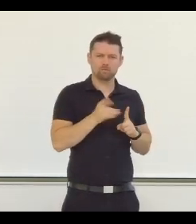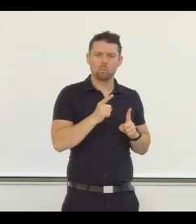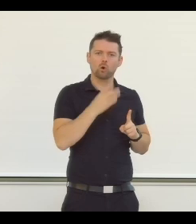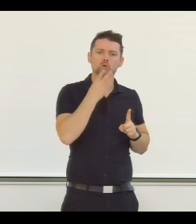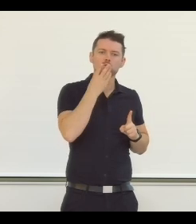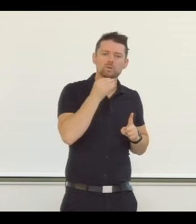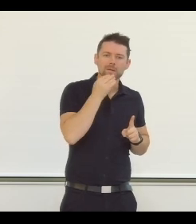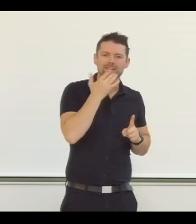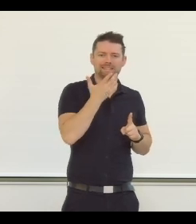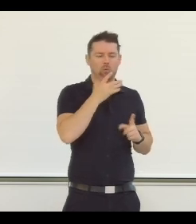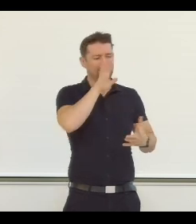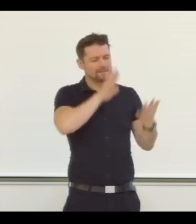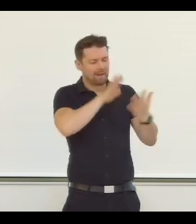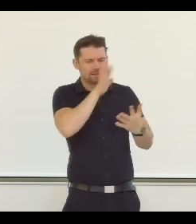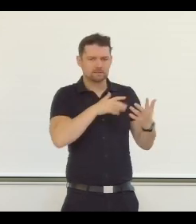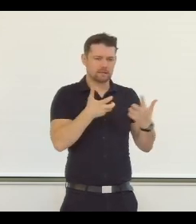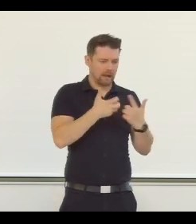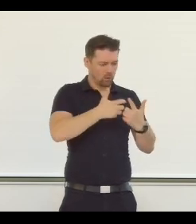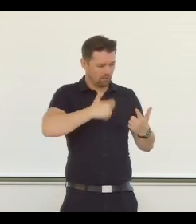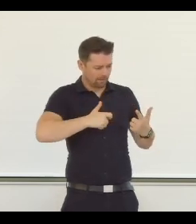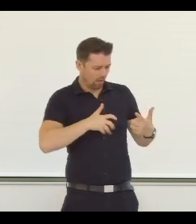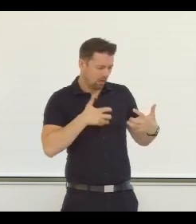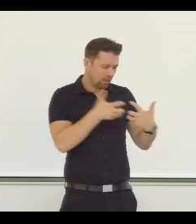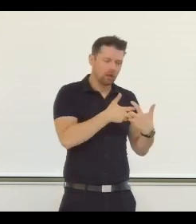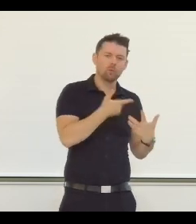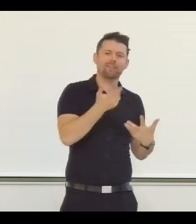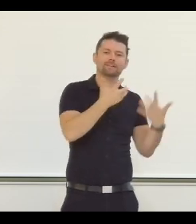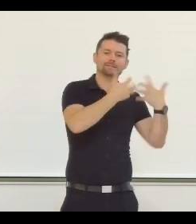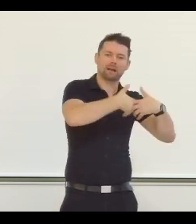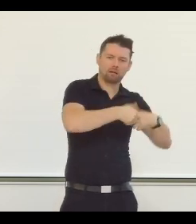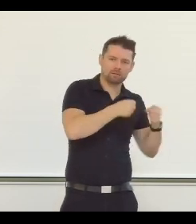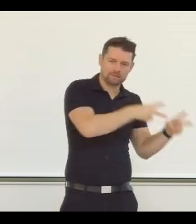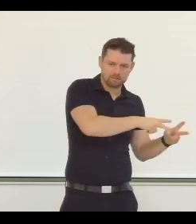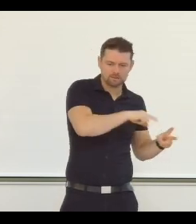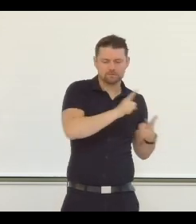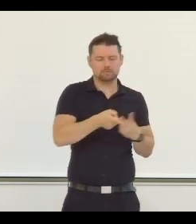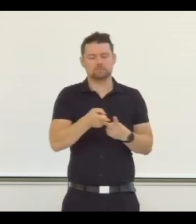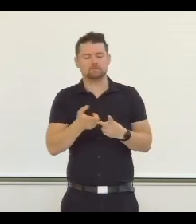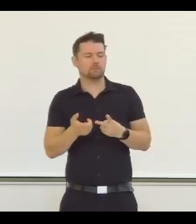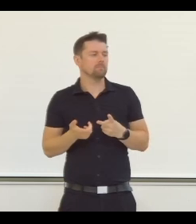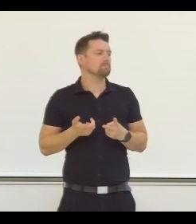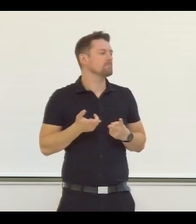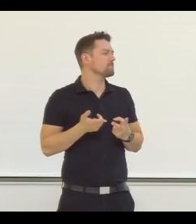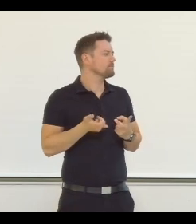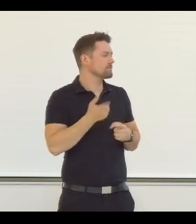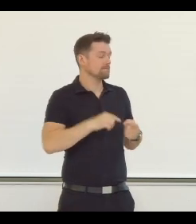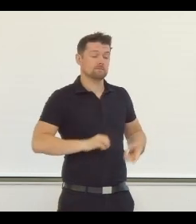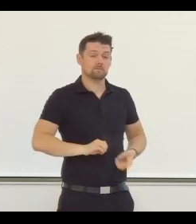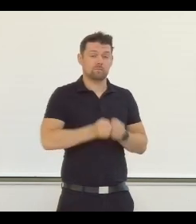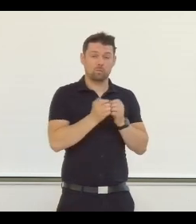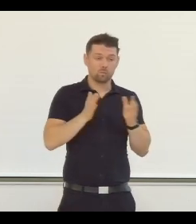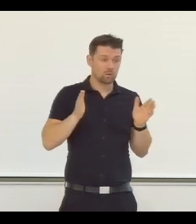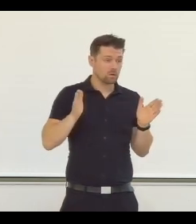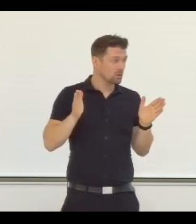usability or the interface between the technical systems and the crew. So we constructed a small piece of